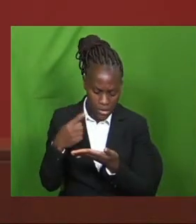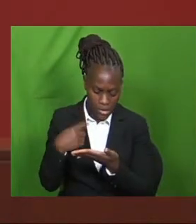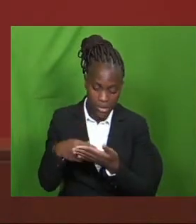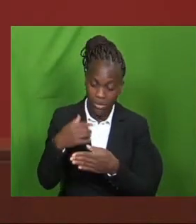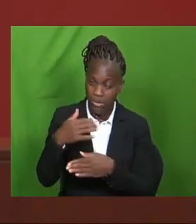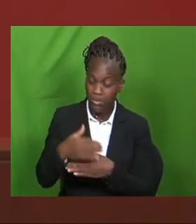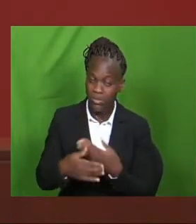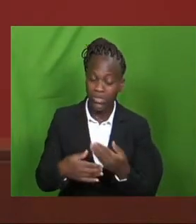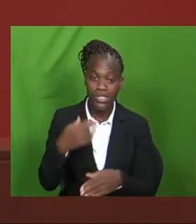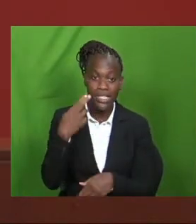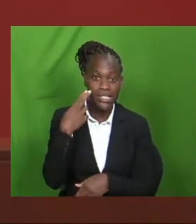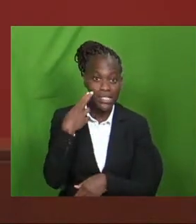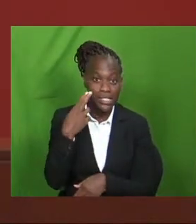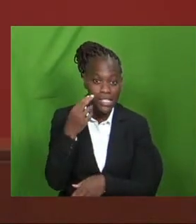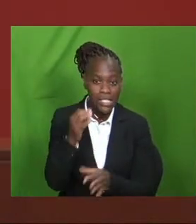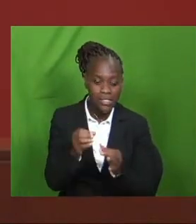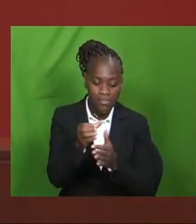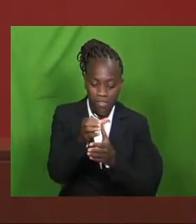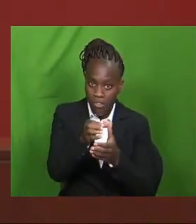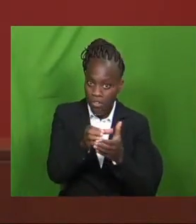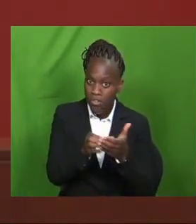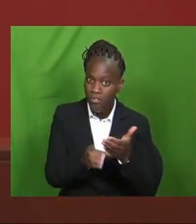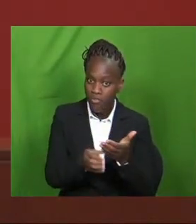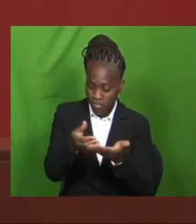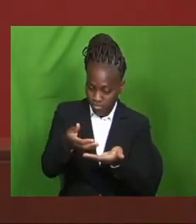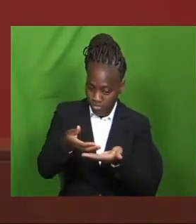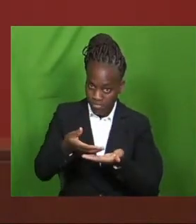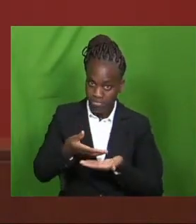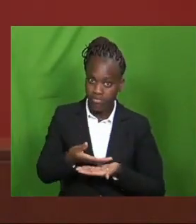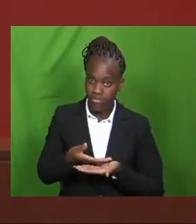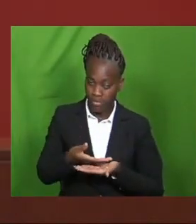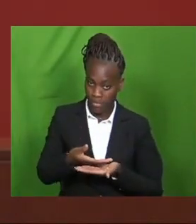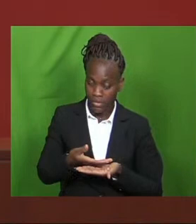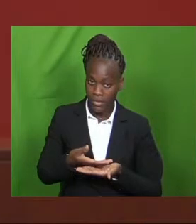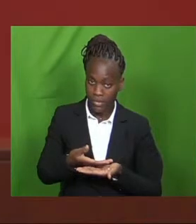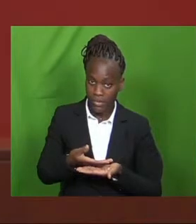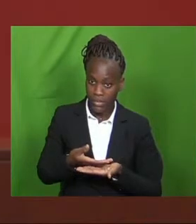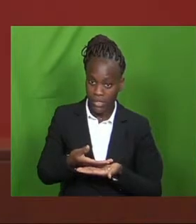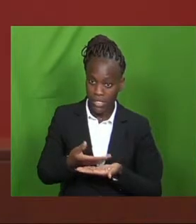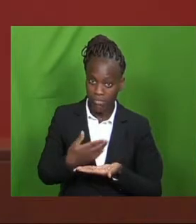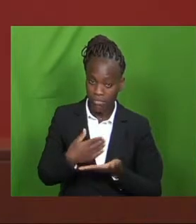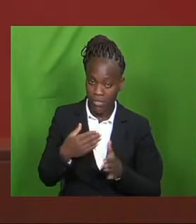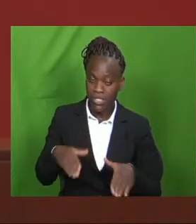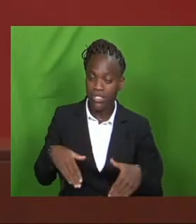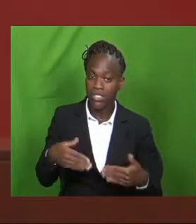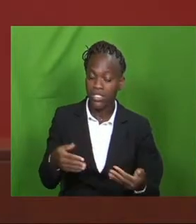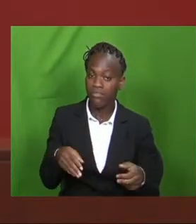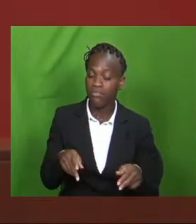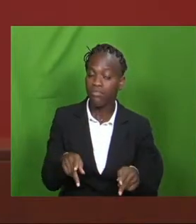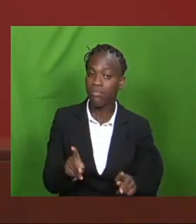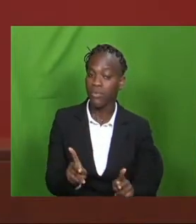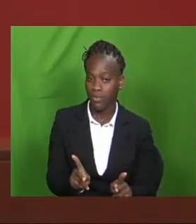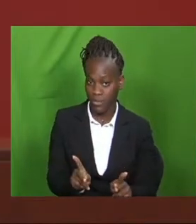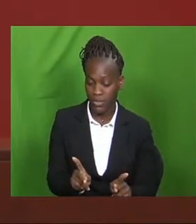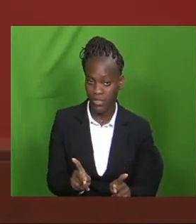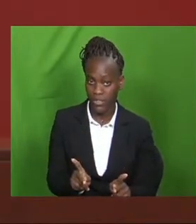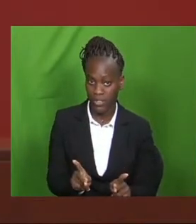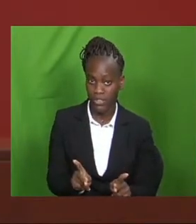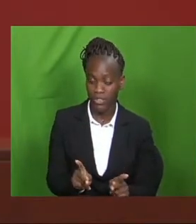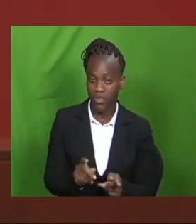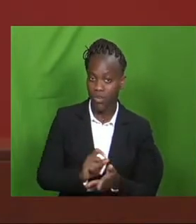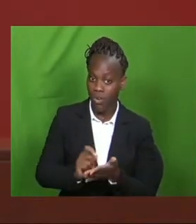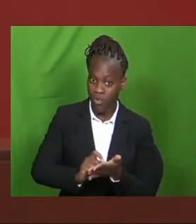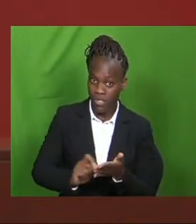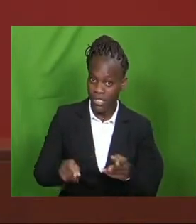to see whether the forms got to me and I granted them the written